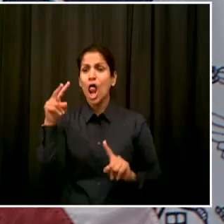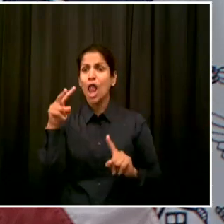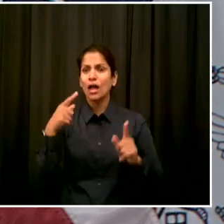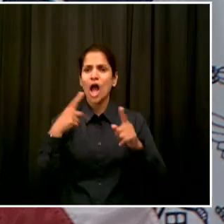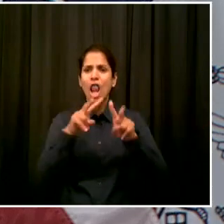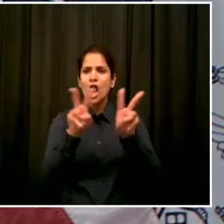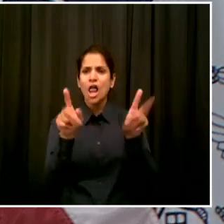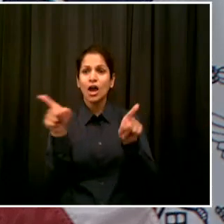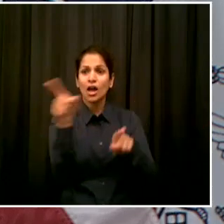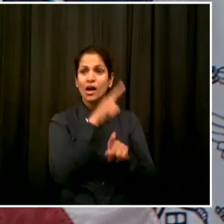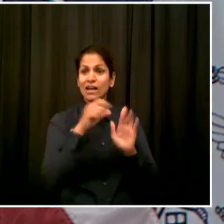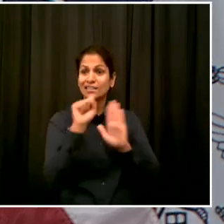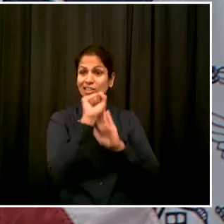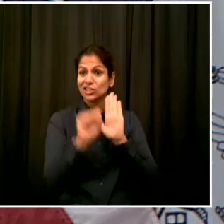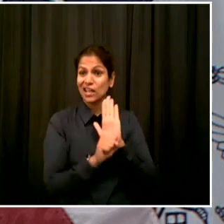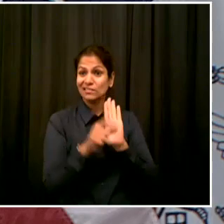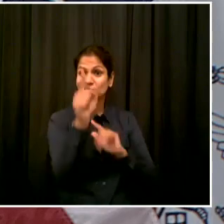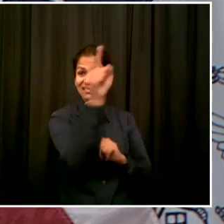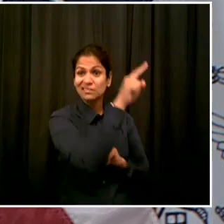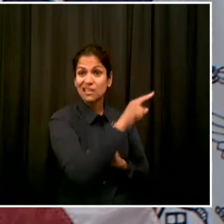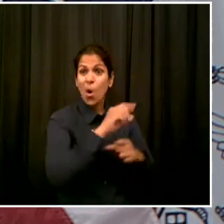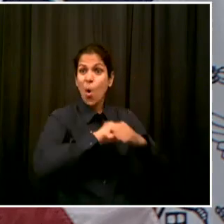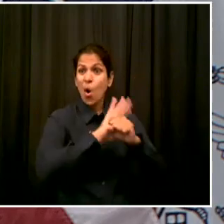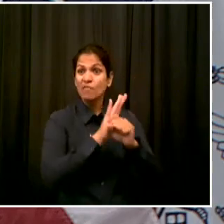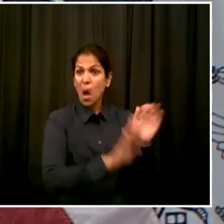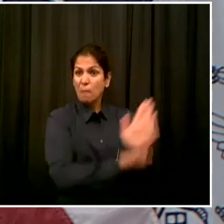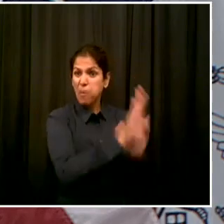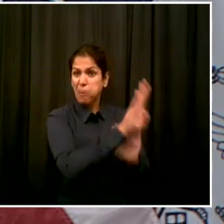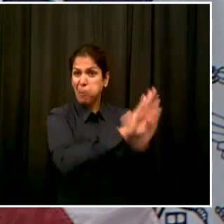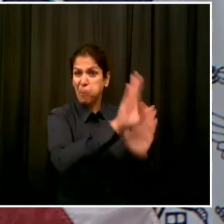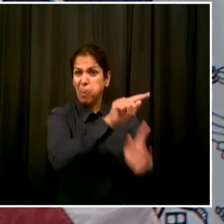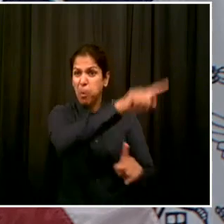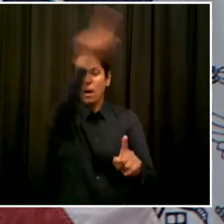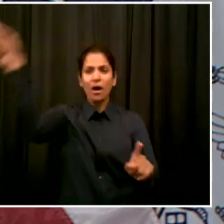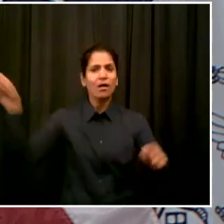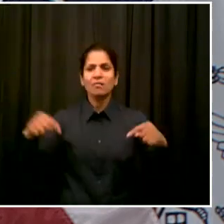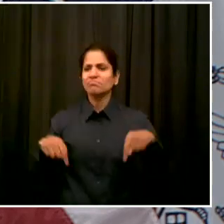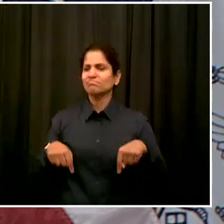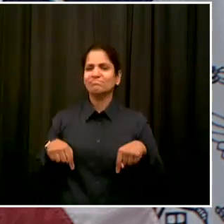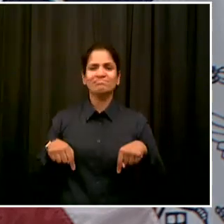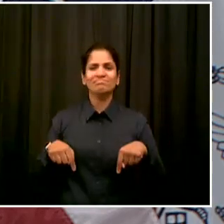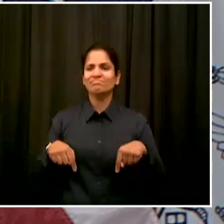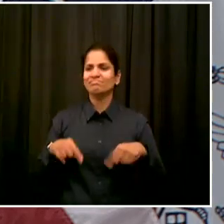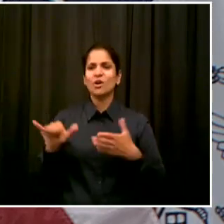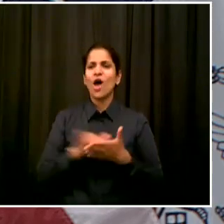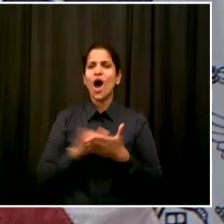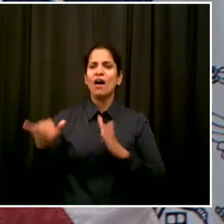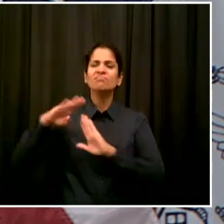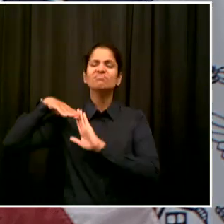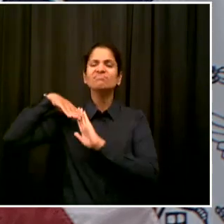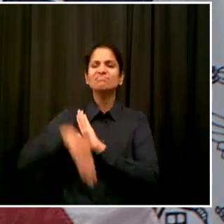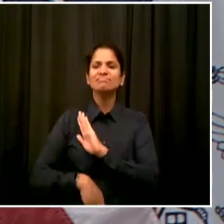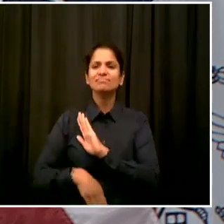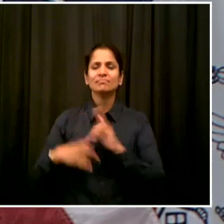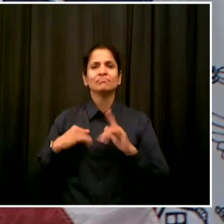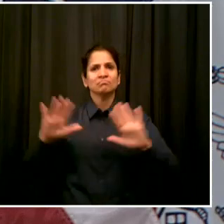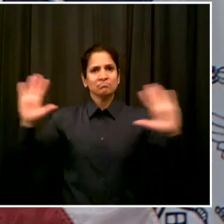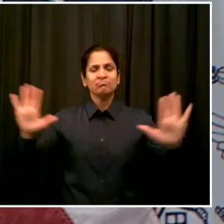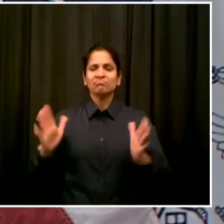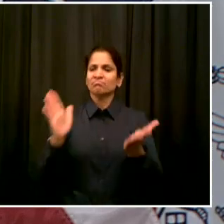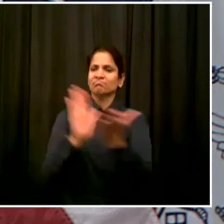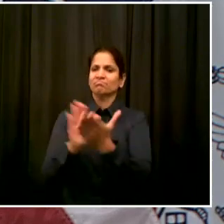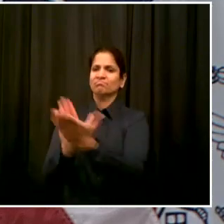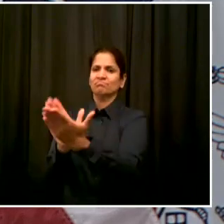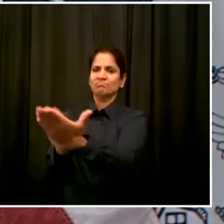shown real commitment and discipline. Every time someone tells you, oh, I saw someone not wearing a face covering, how about all the times the people are wearing the